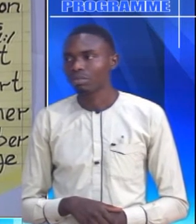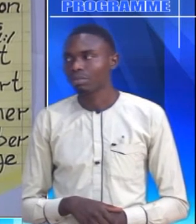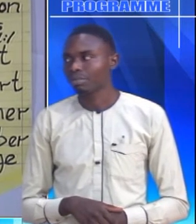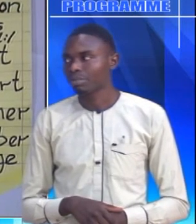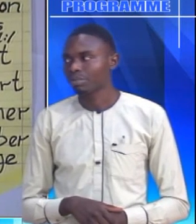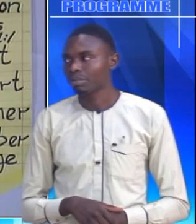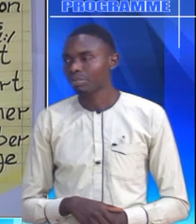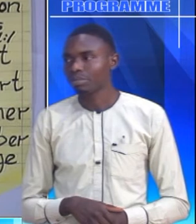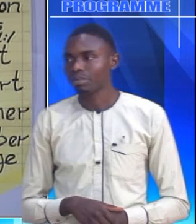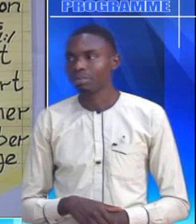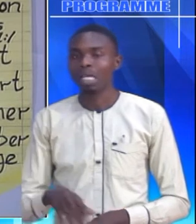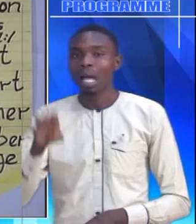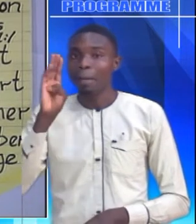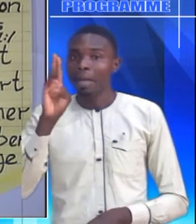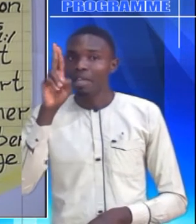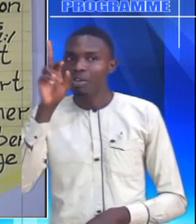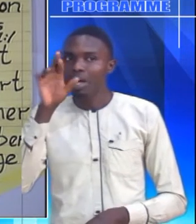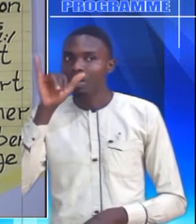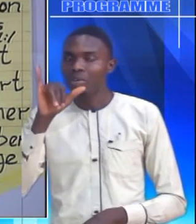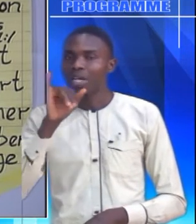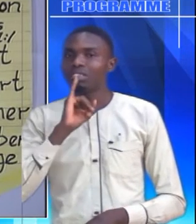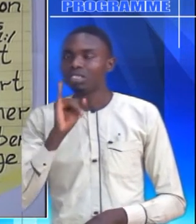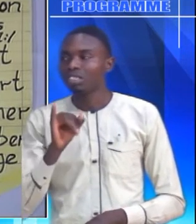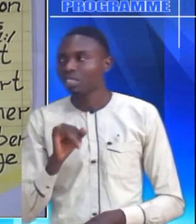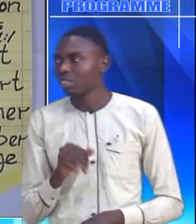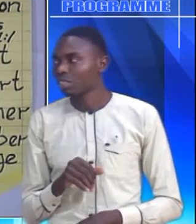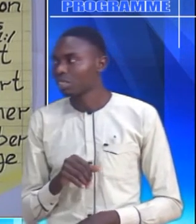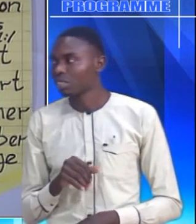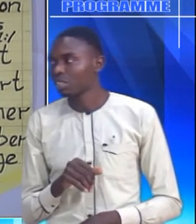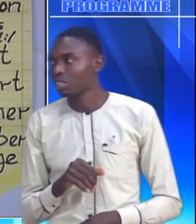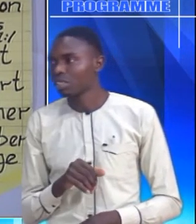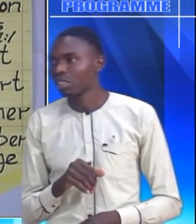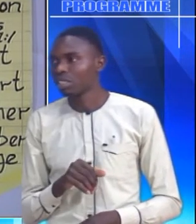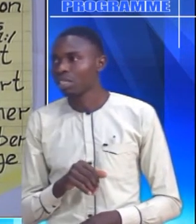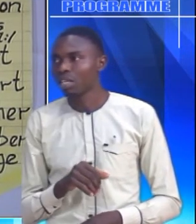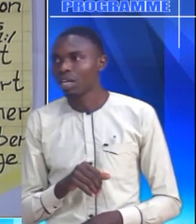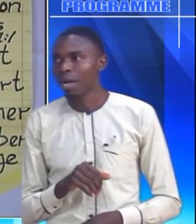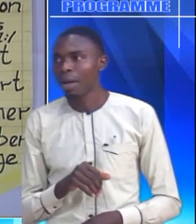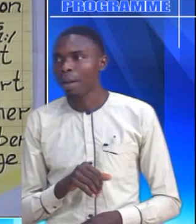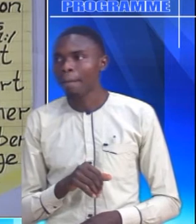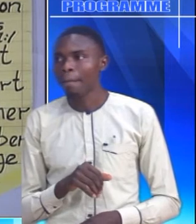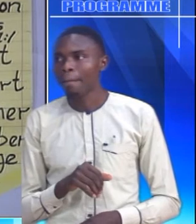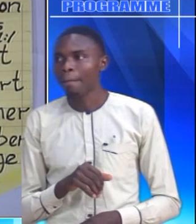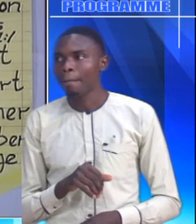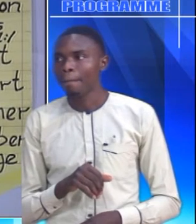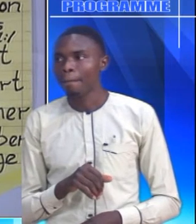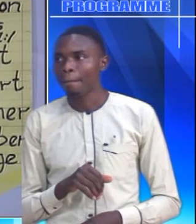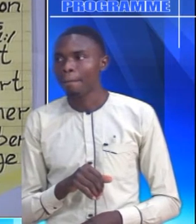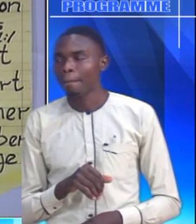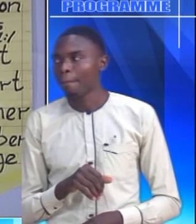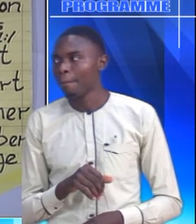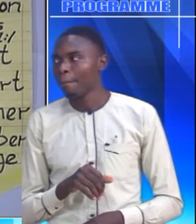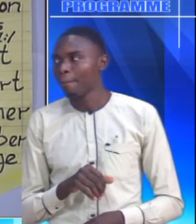that B-U-R-Y, that letter U-R is not any other sound but what?